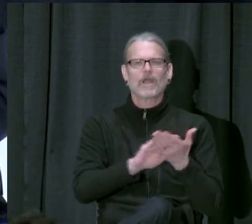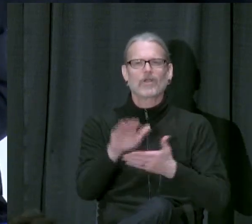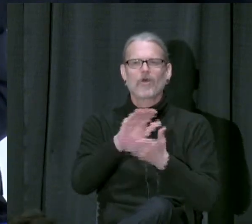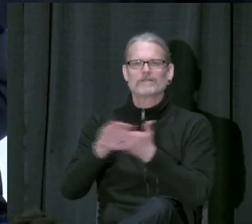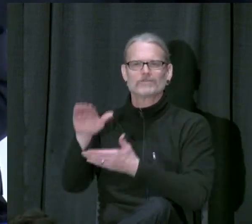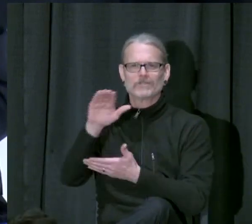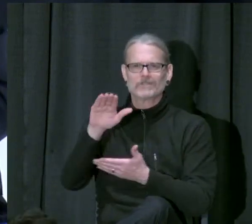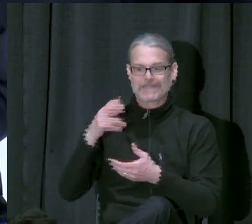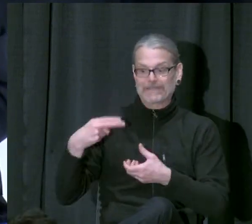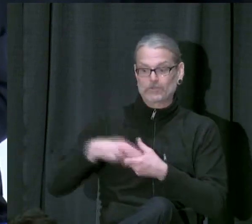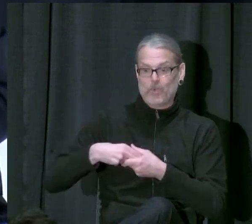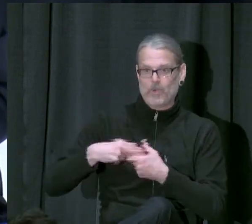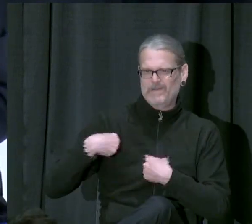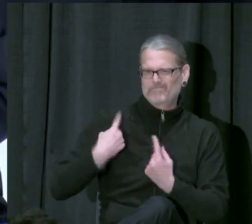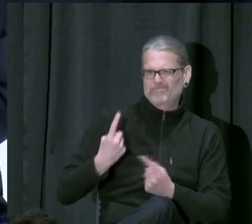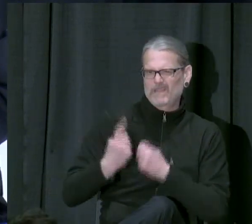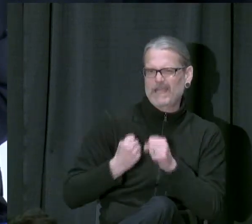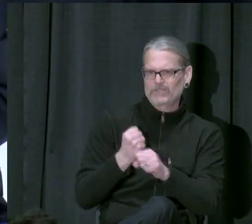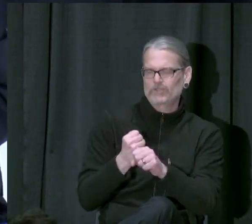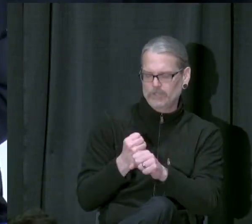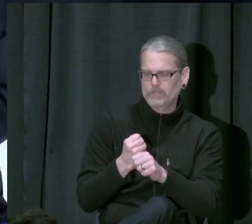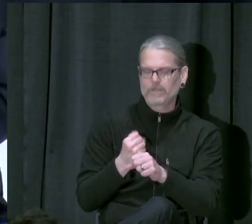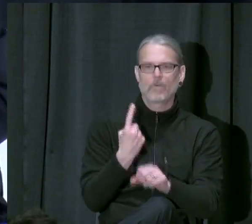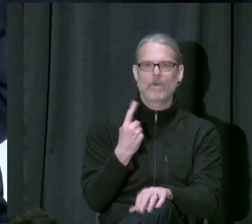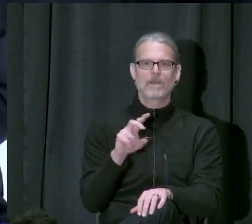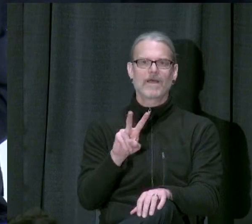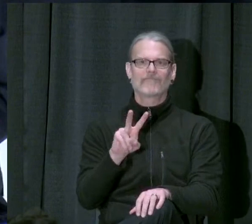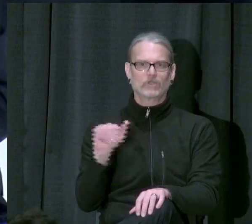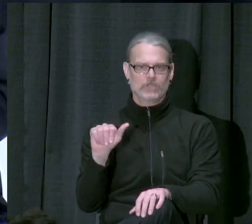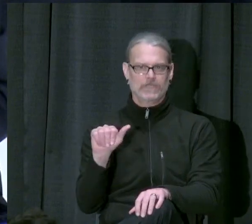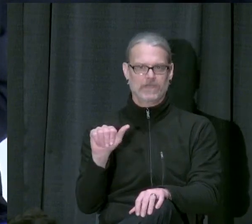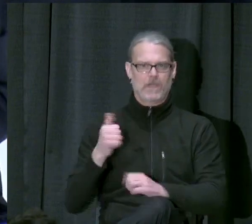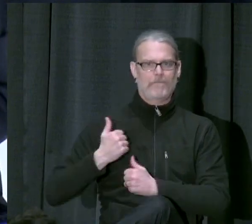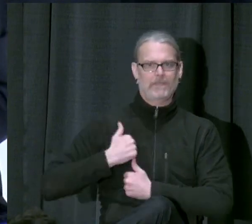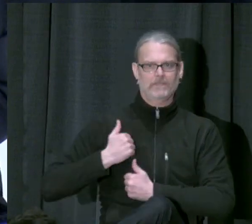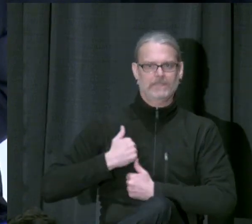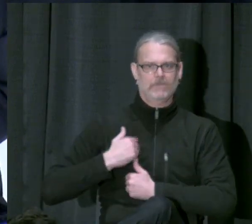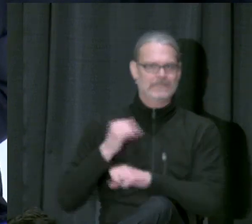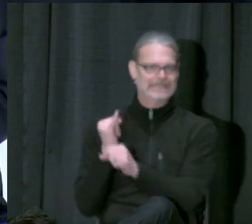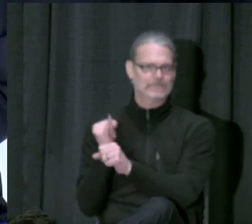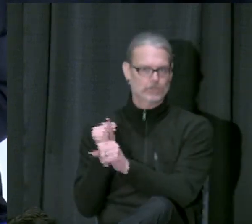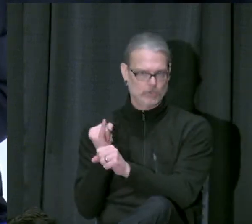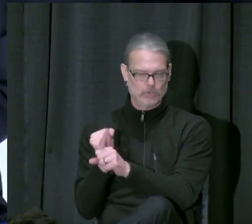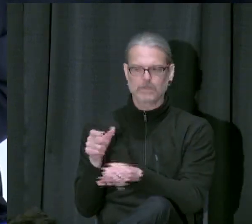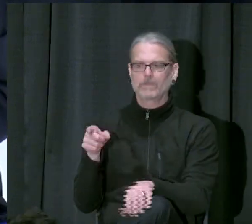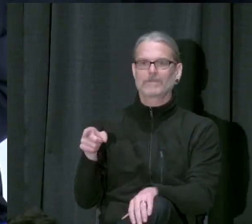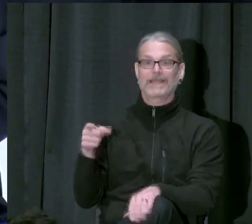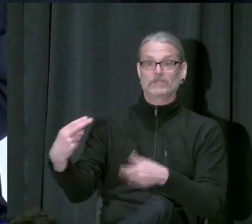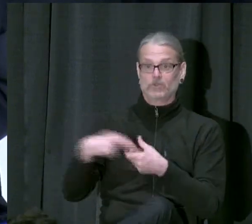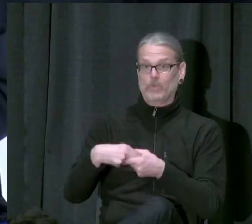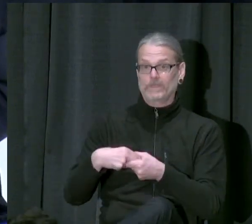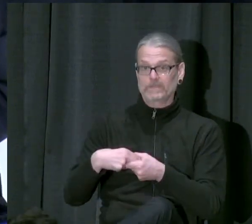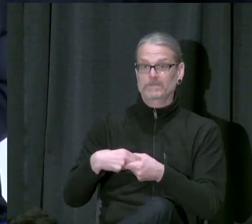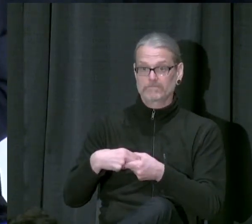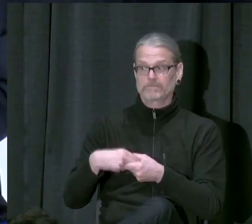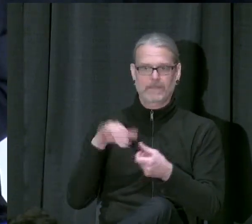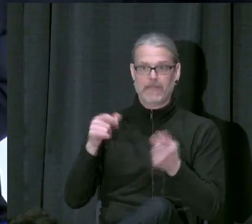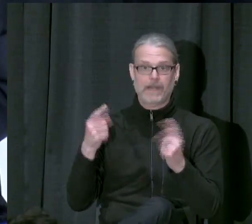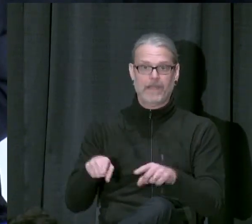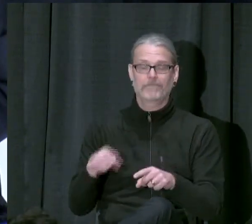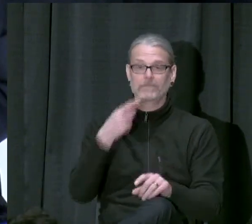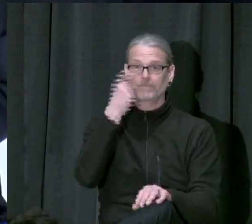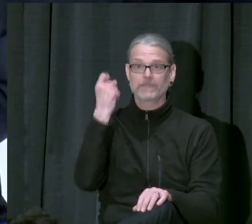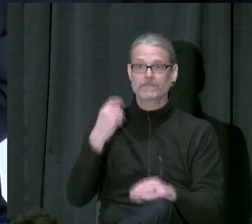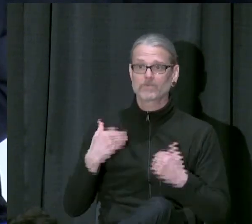us this past year. One is Virginia Military Institute joined us. That interest came because we